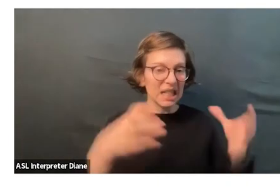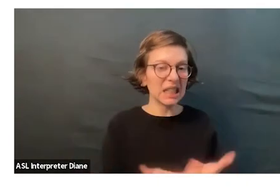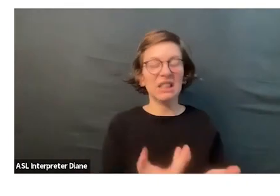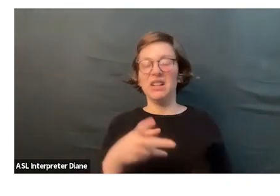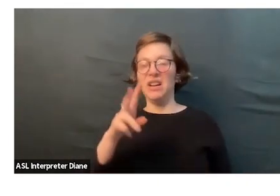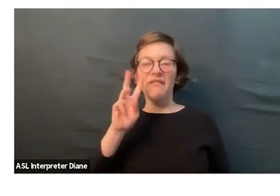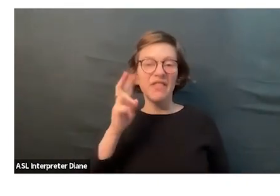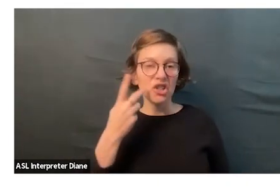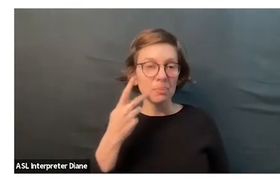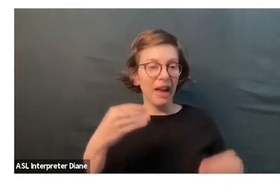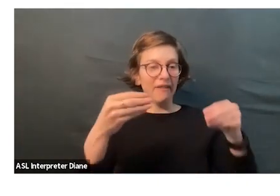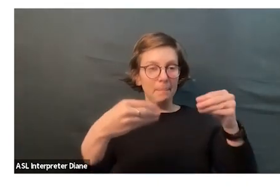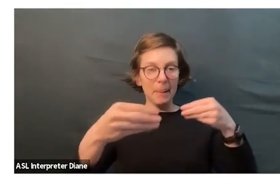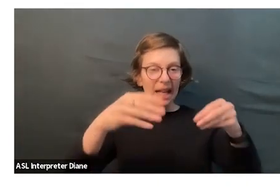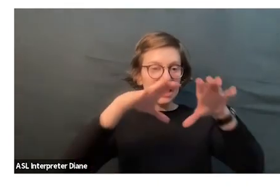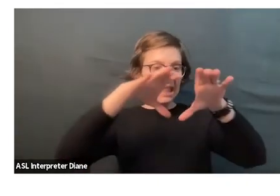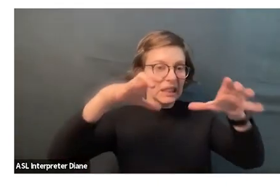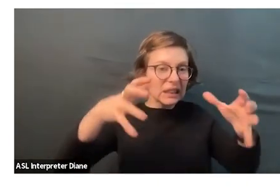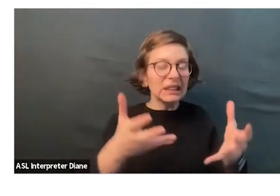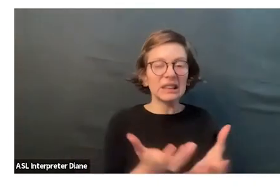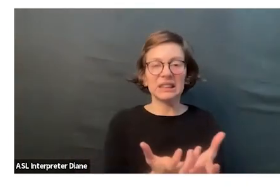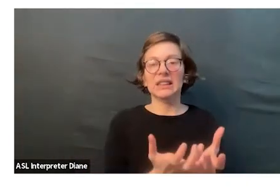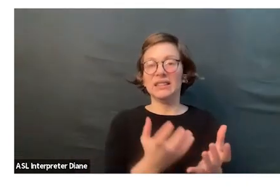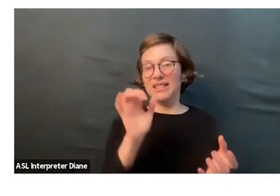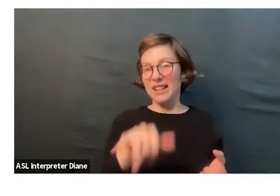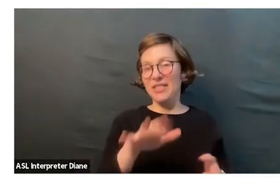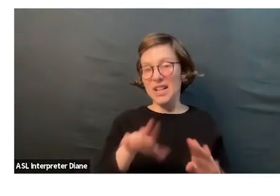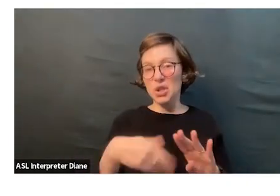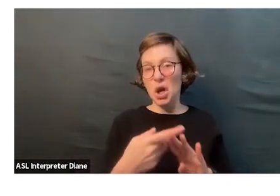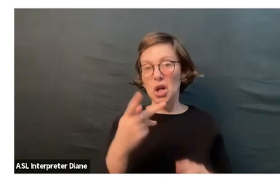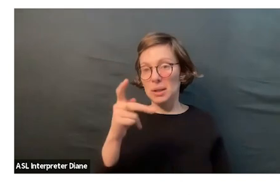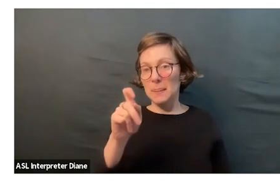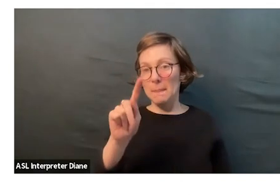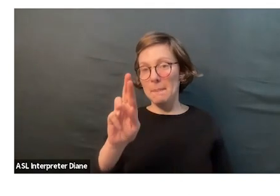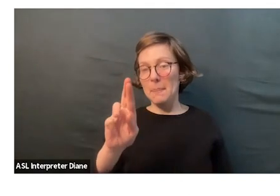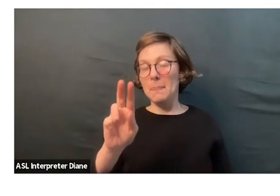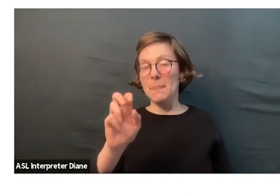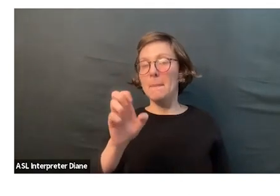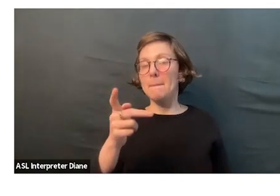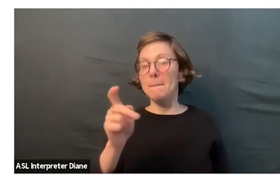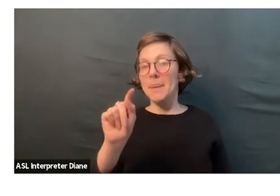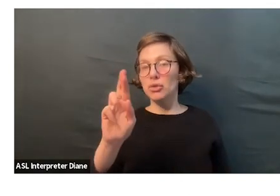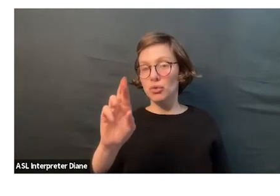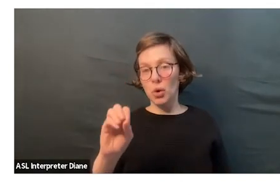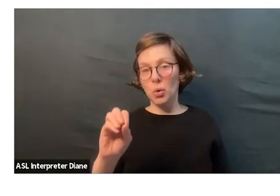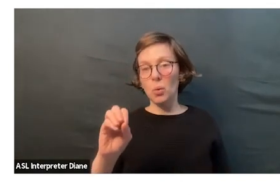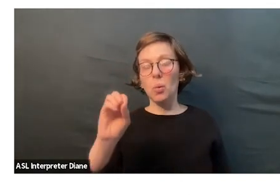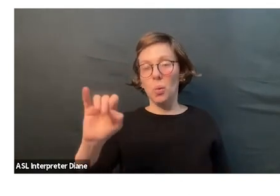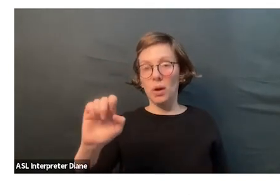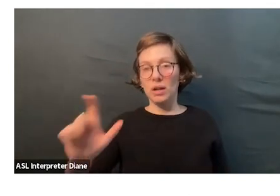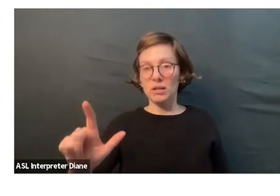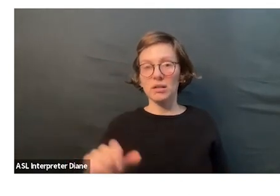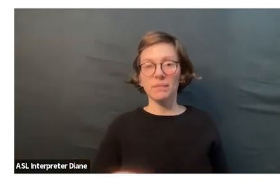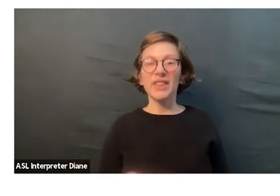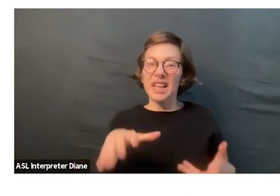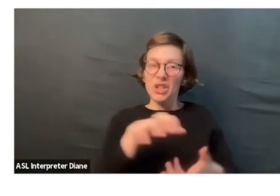live seasonally. They have a connection to their environment. It's very intrinsic. It's ancient. It's millennia old.